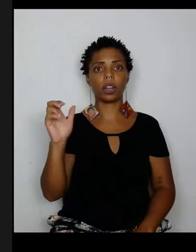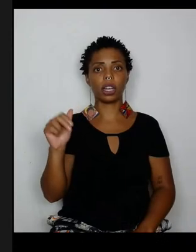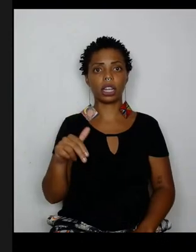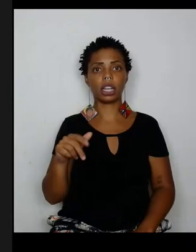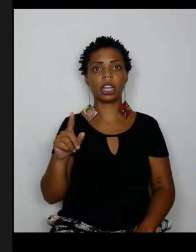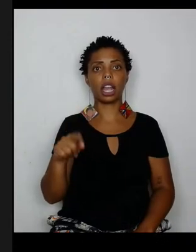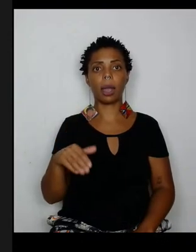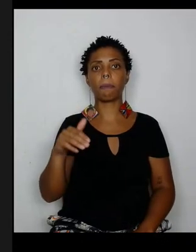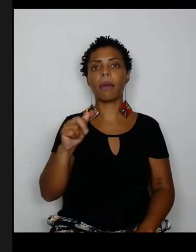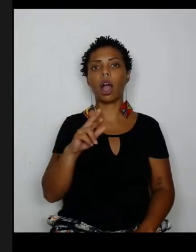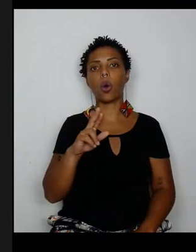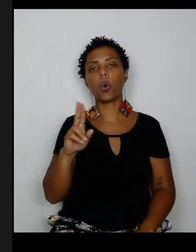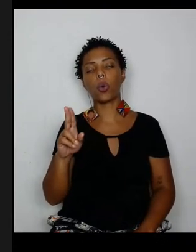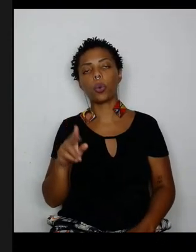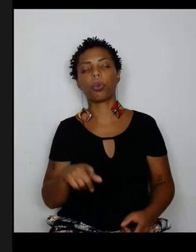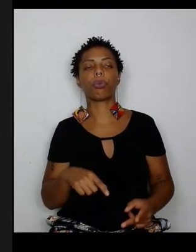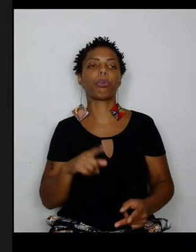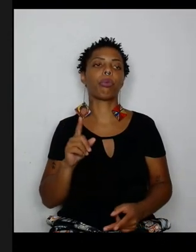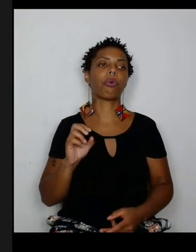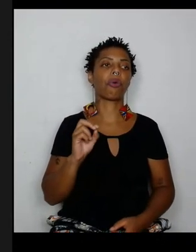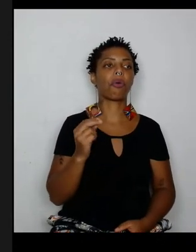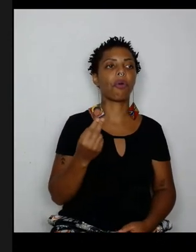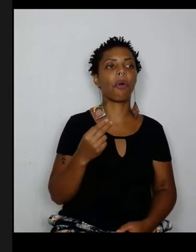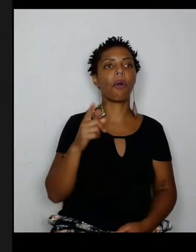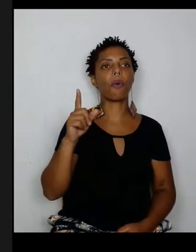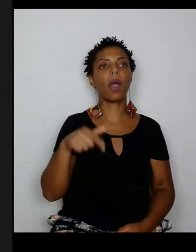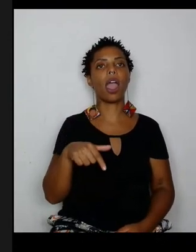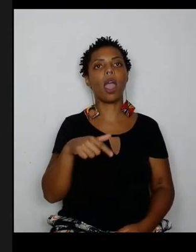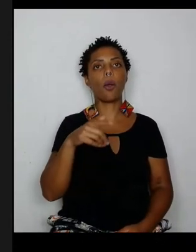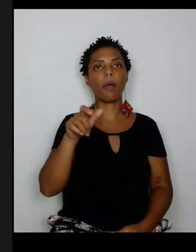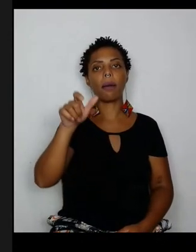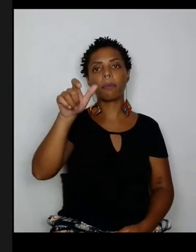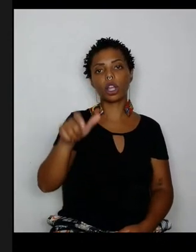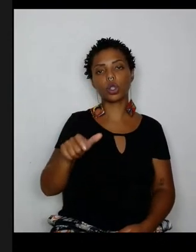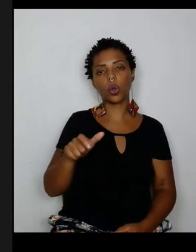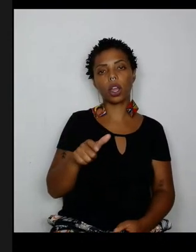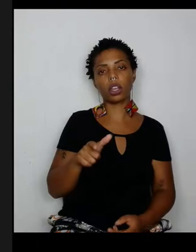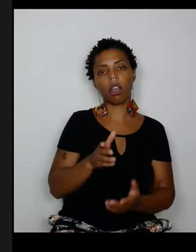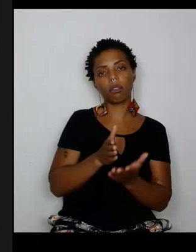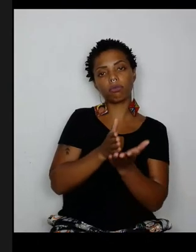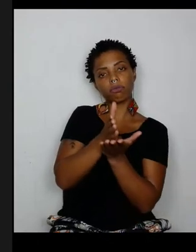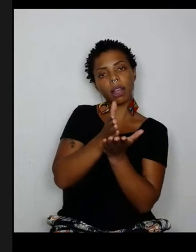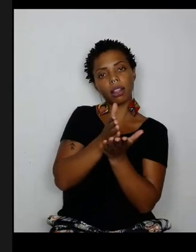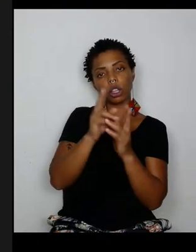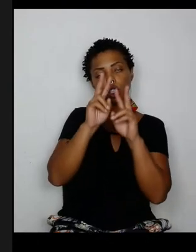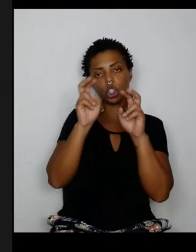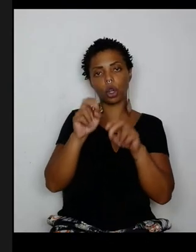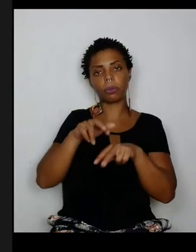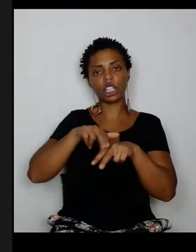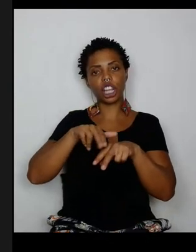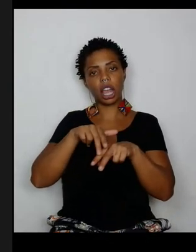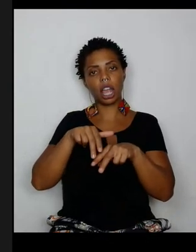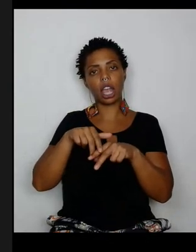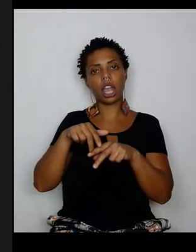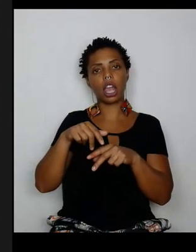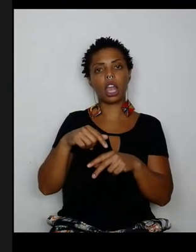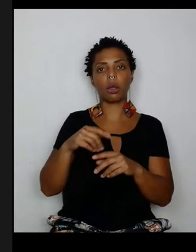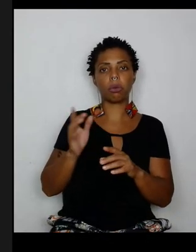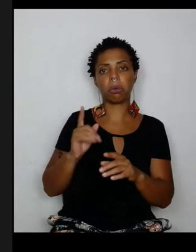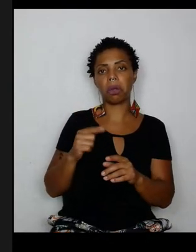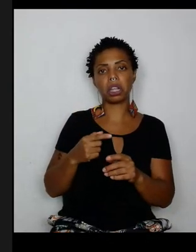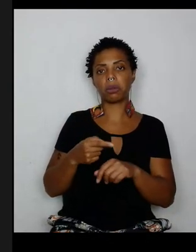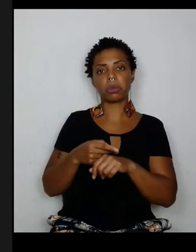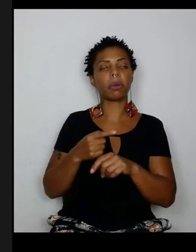something that is also mind you have a kind of special pleading i i disagree with that interpretation but that's again she's not